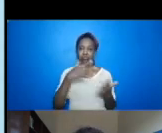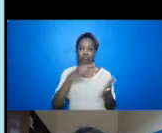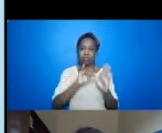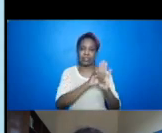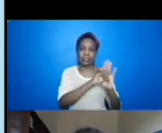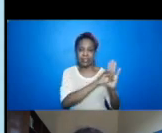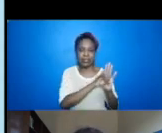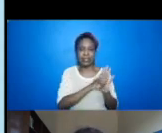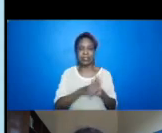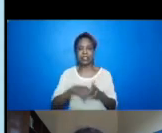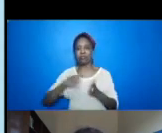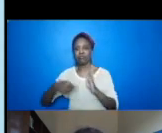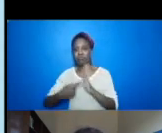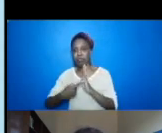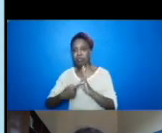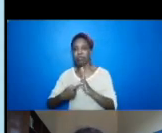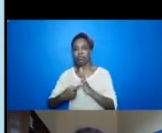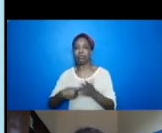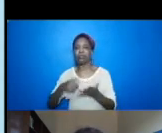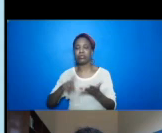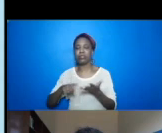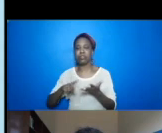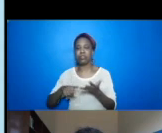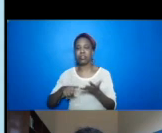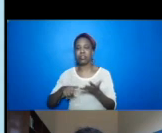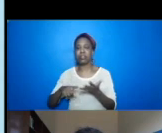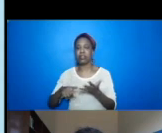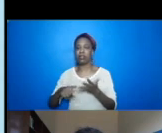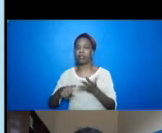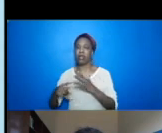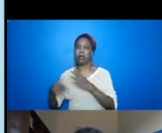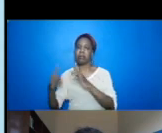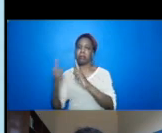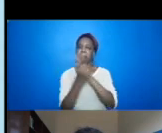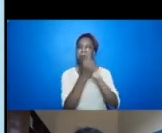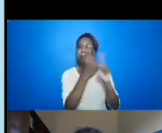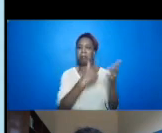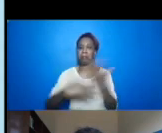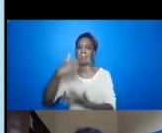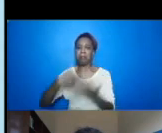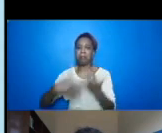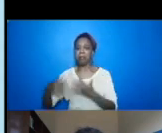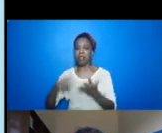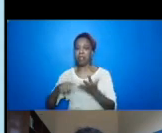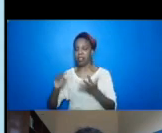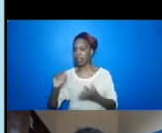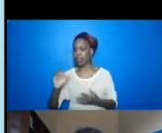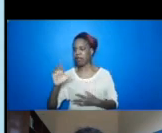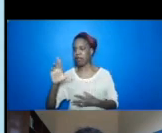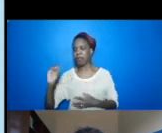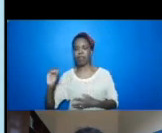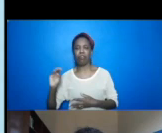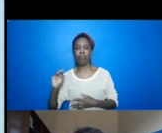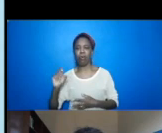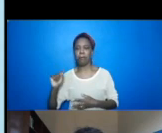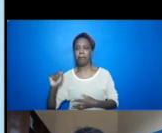meta narratives that shape who you are always present. It's just the context of the circumstance is decisive as to which